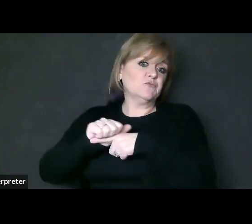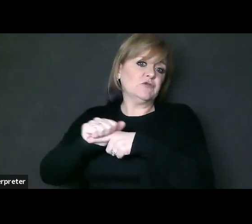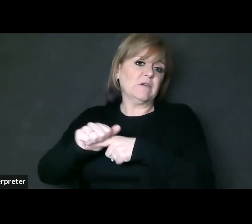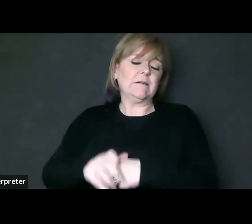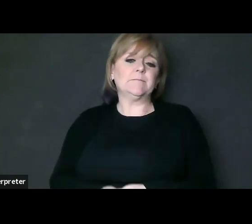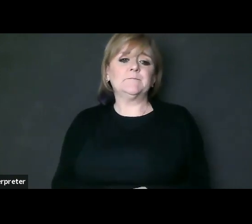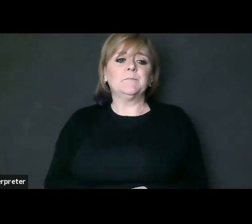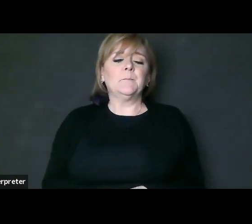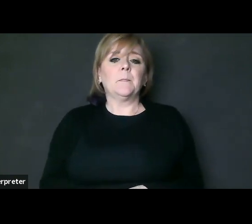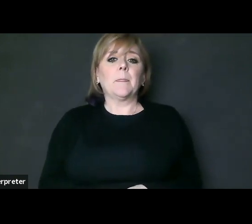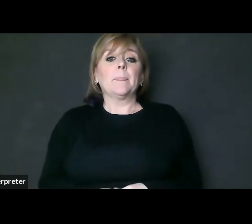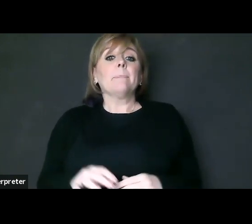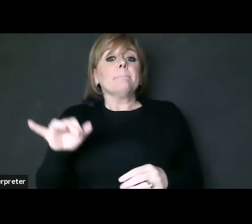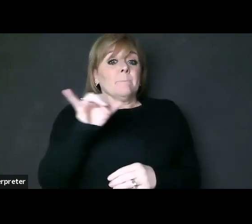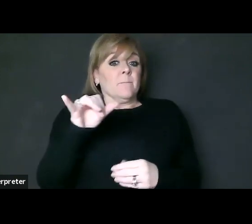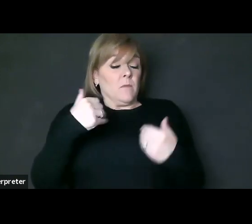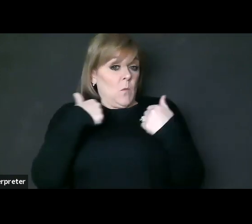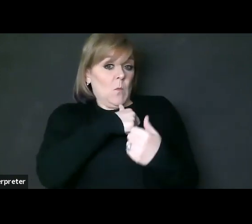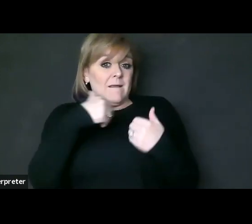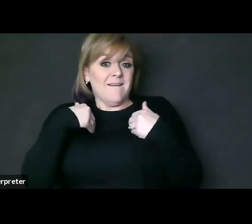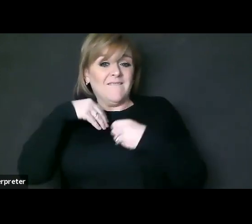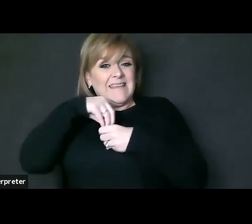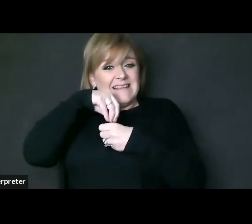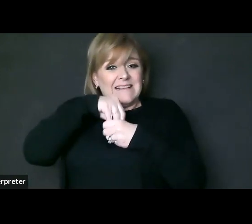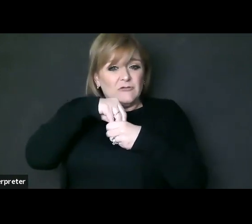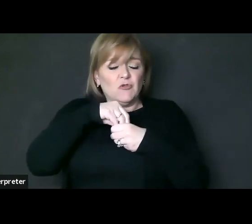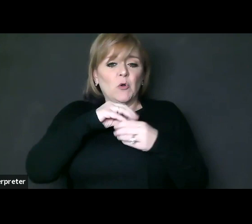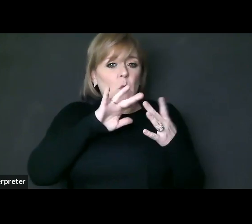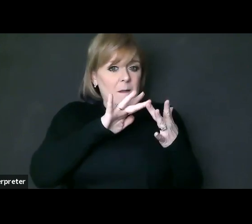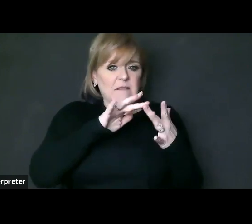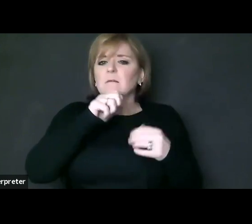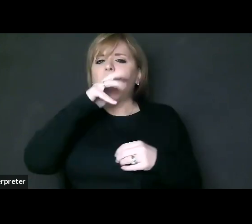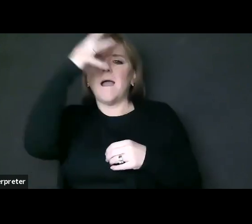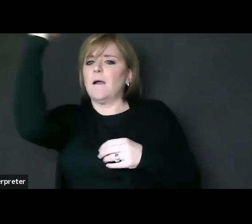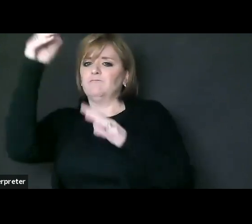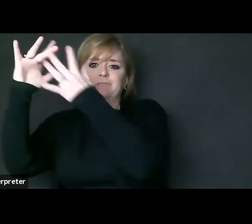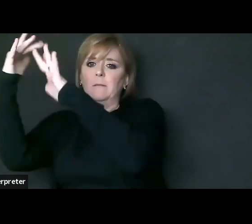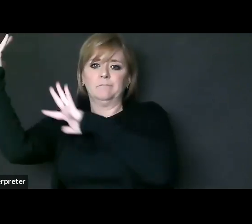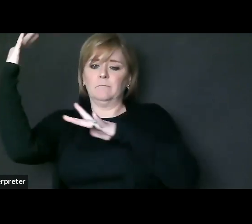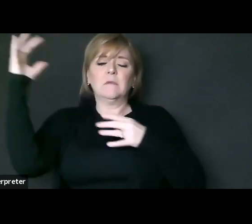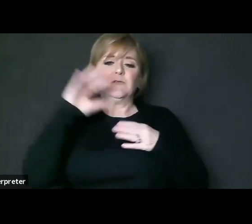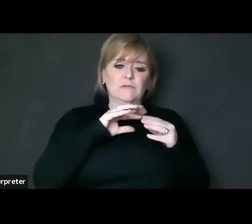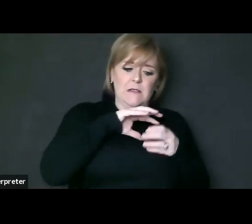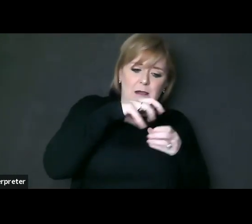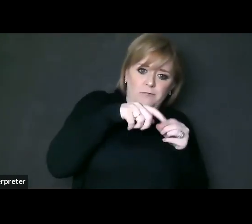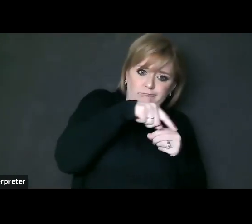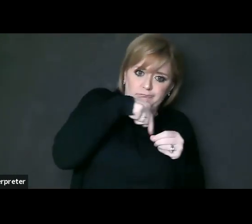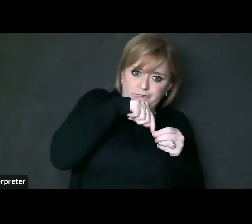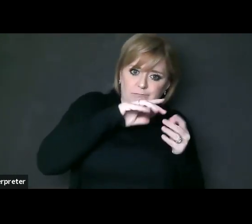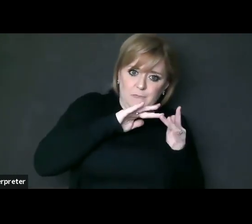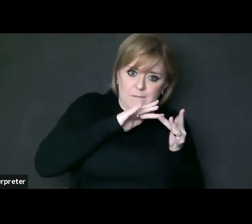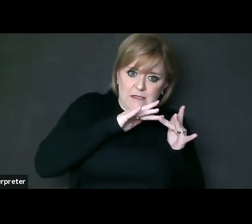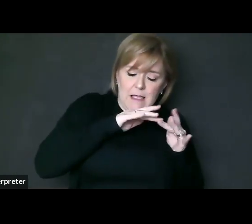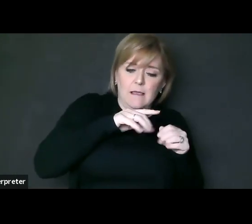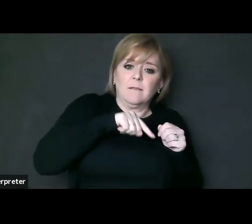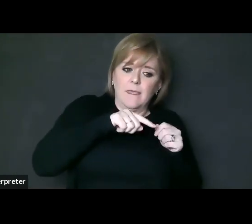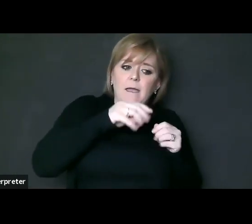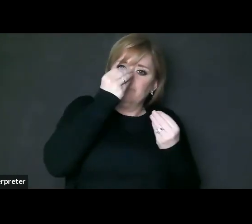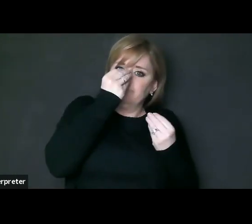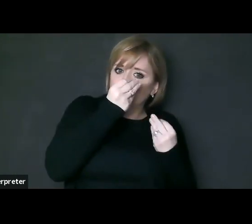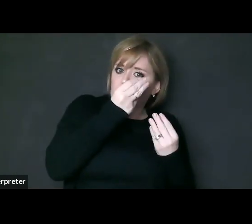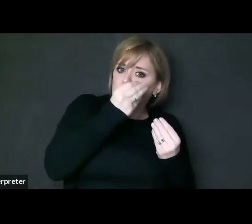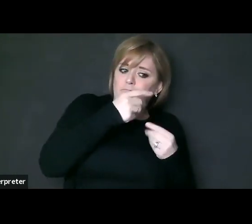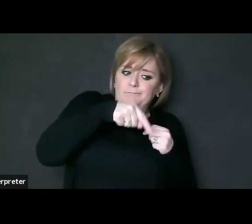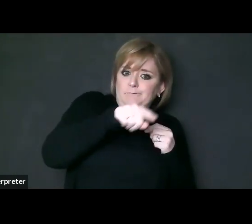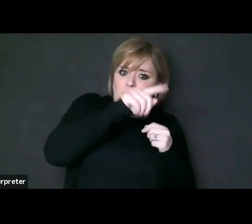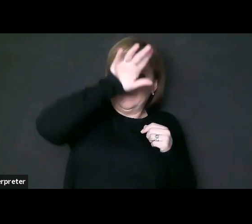We also have an internal website that keeps our personnel up to date on all the changes that have happened throughout this emergency. And it